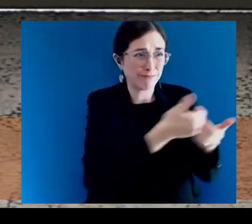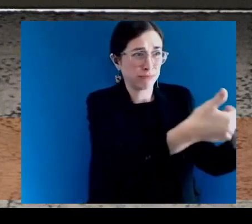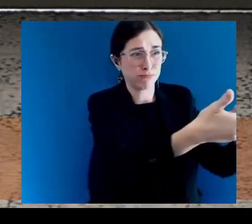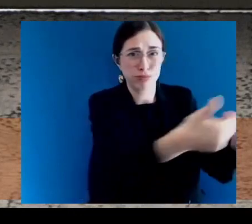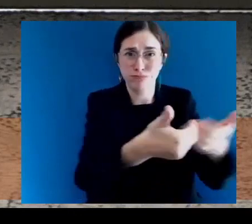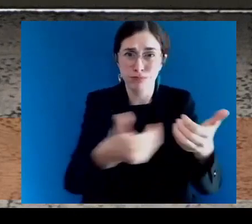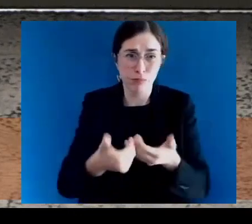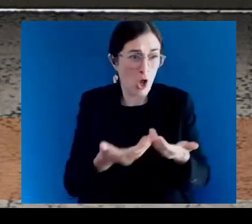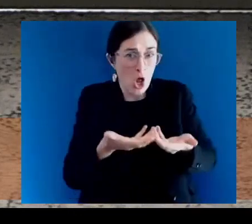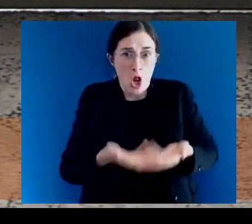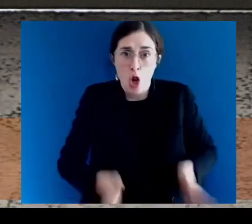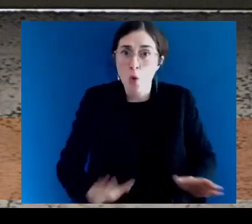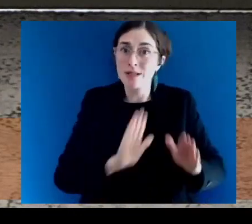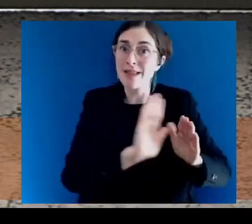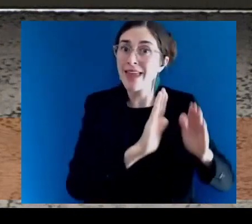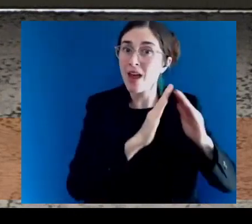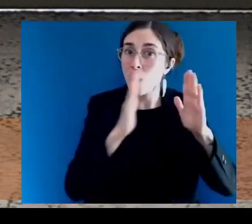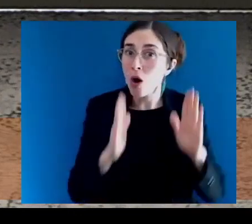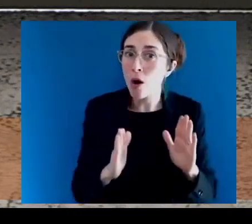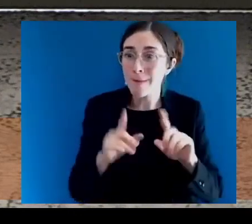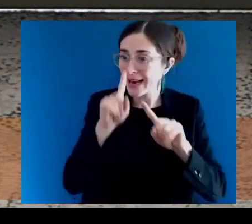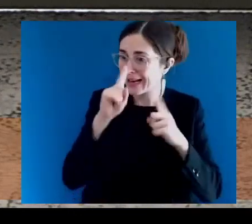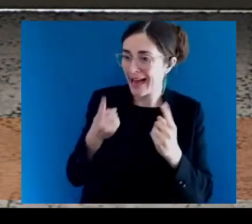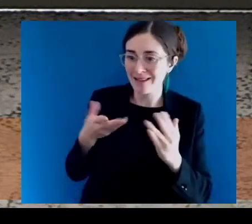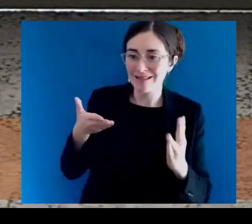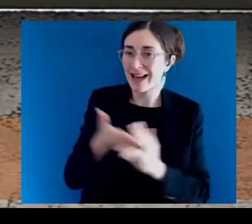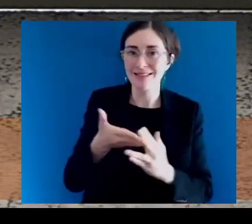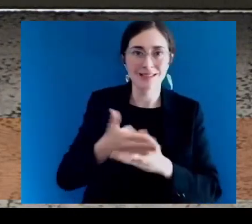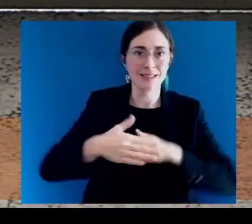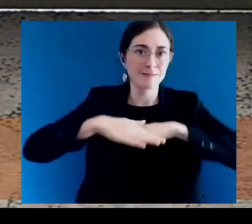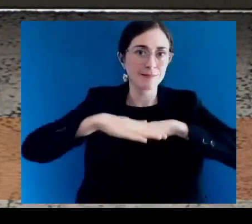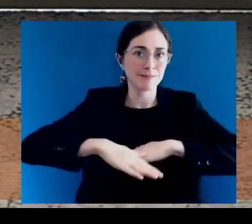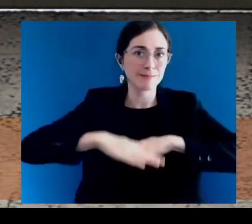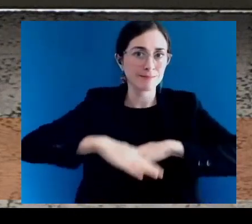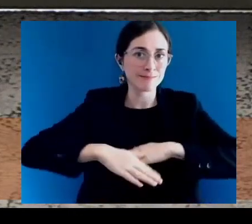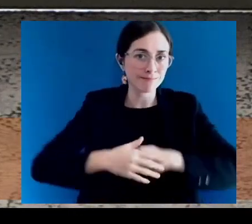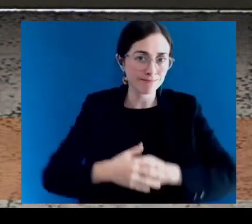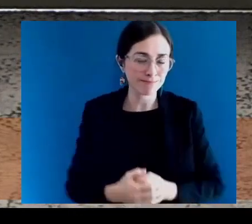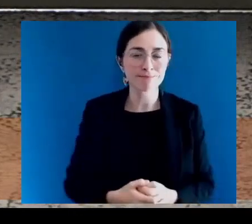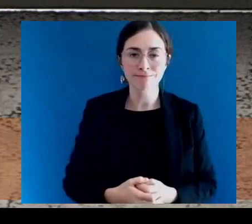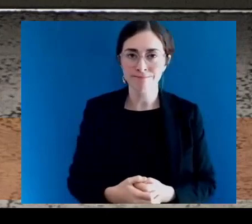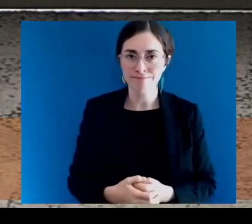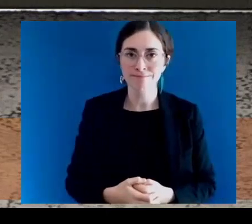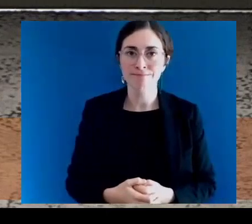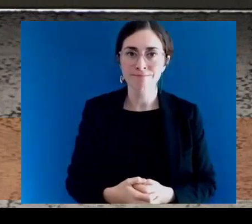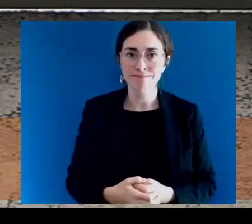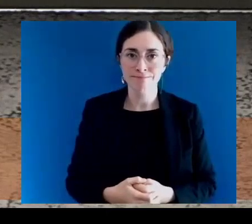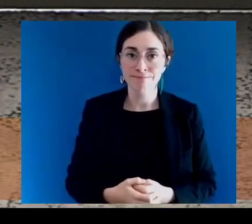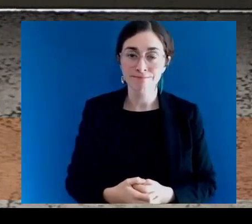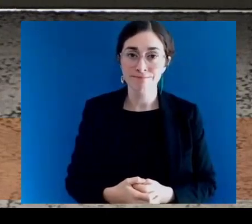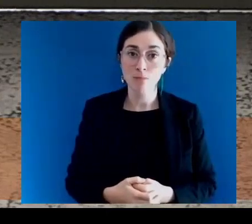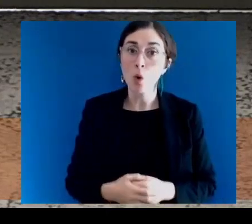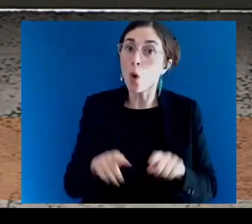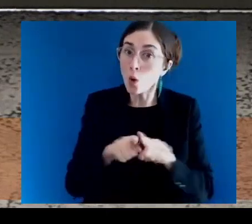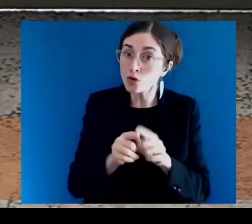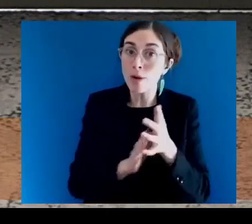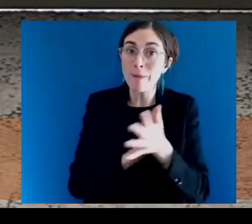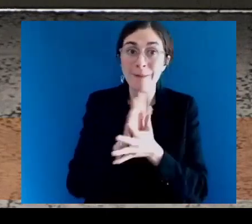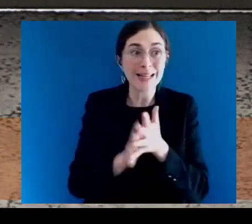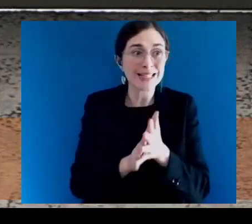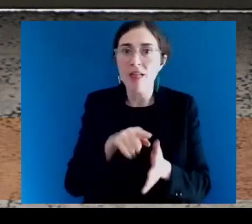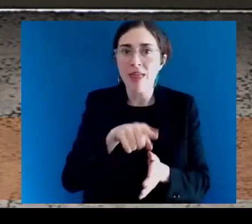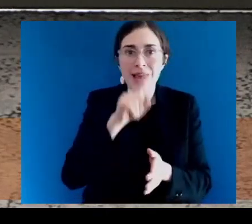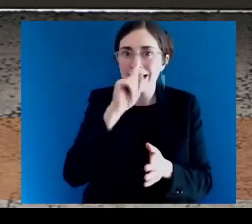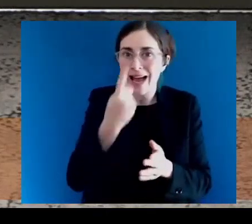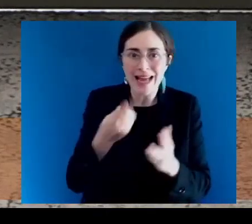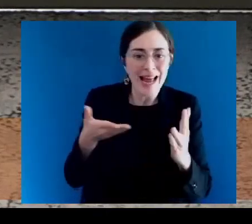homes and affect their ability to access country. This includes a loss of access to traditional